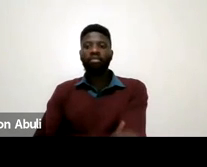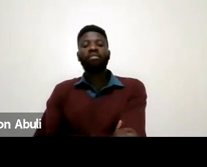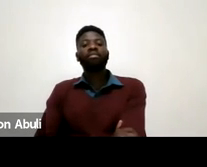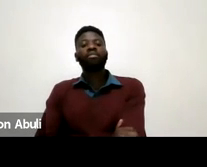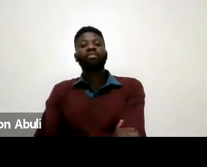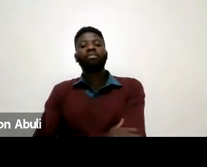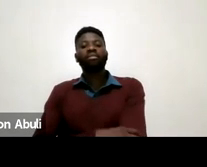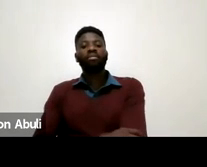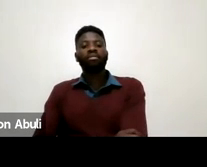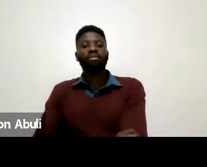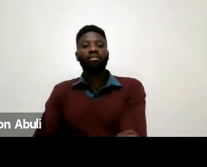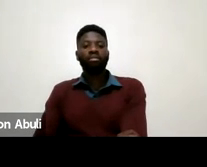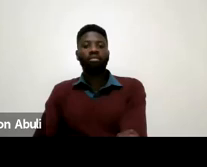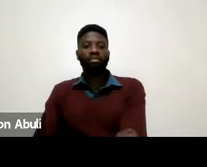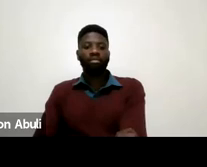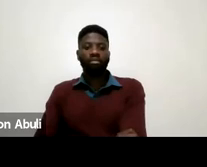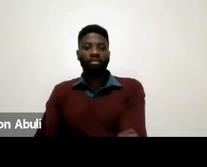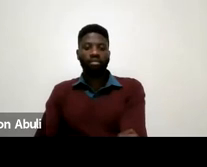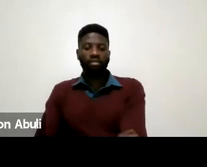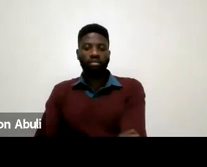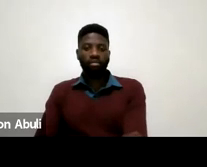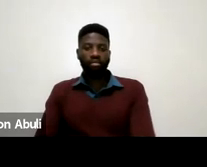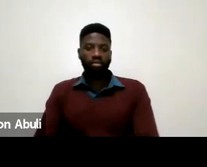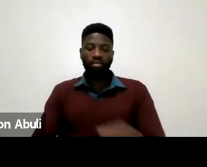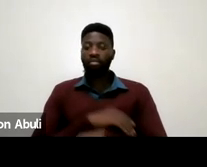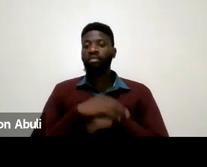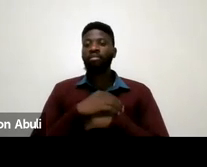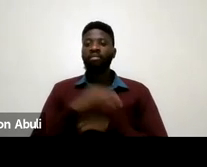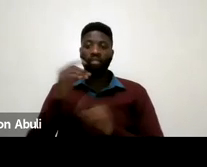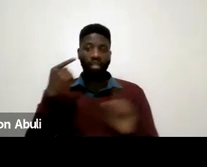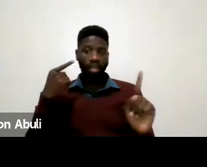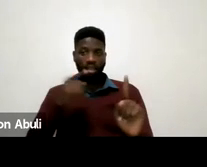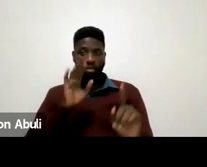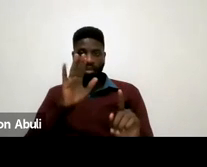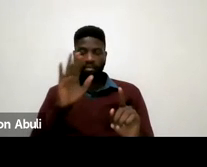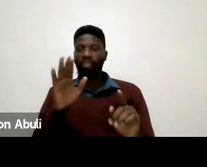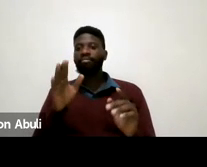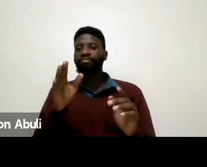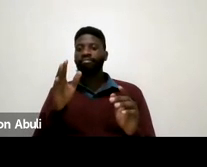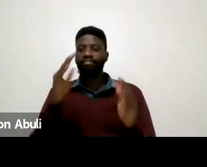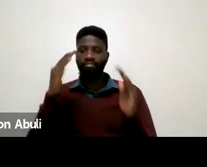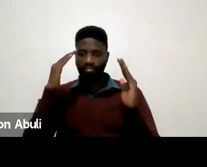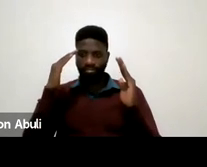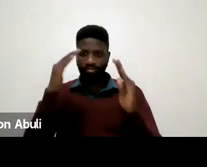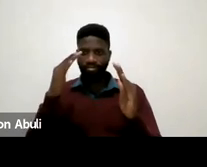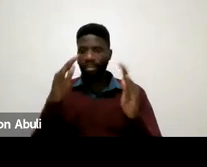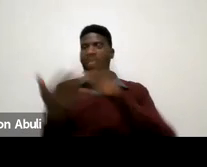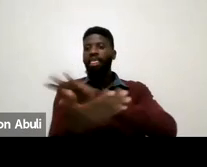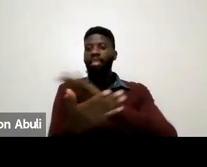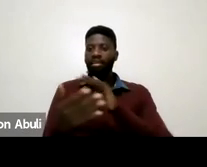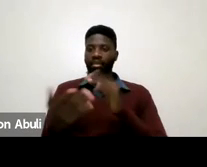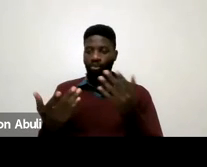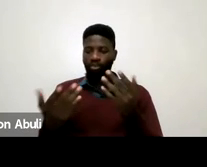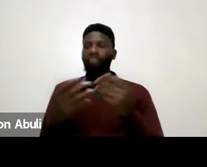Okay, how you can lose sight of your goal Yes. is when you start seeing, okay, when you start having divided